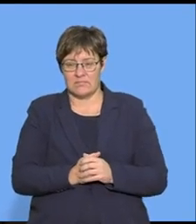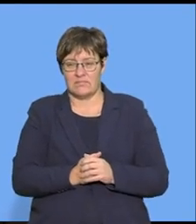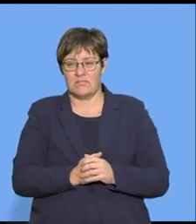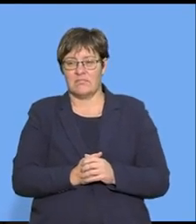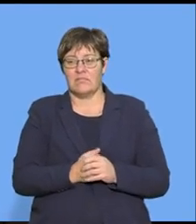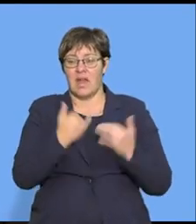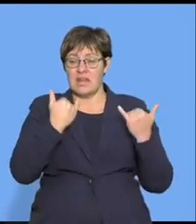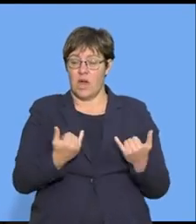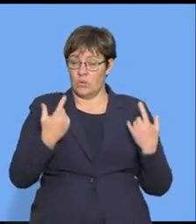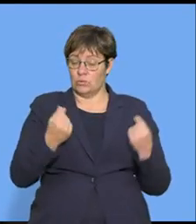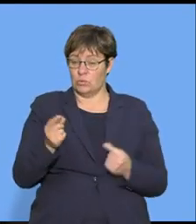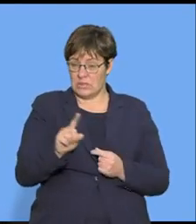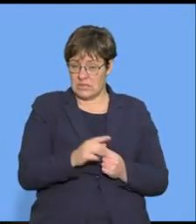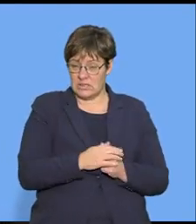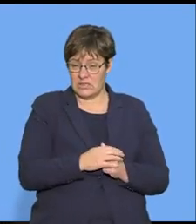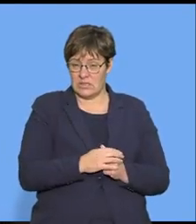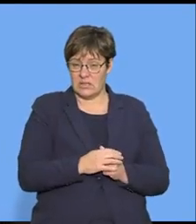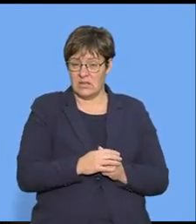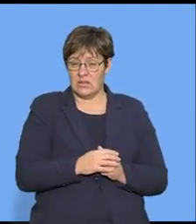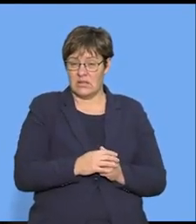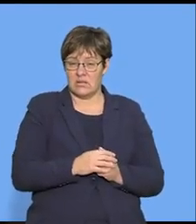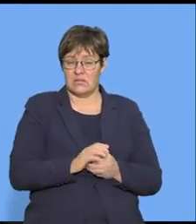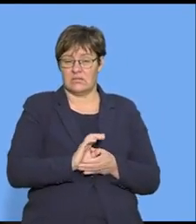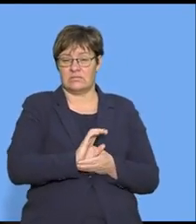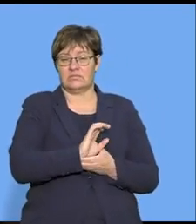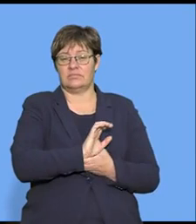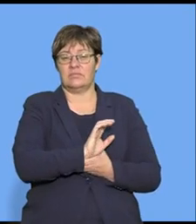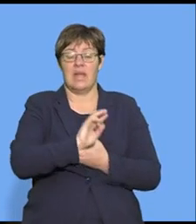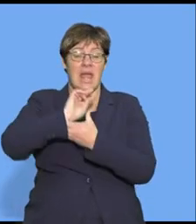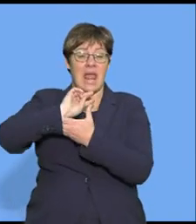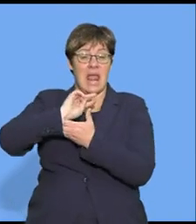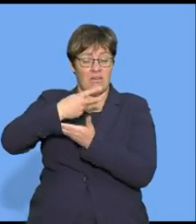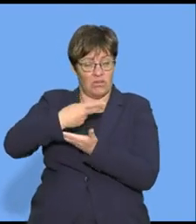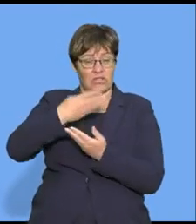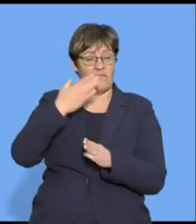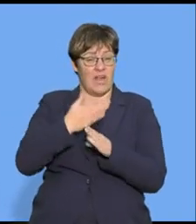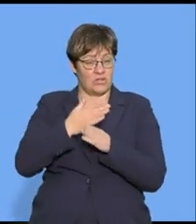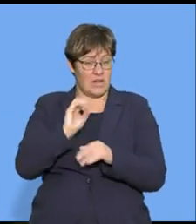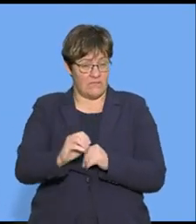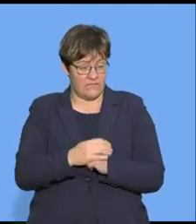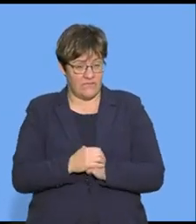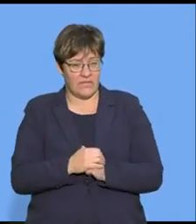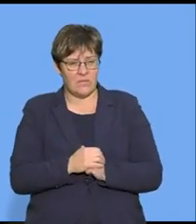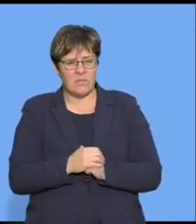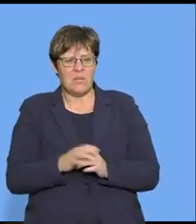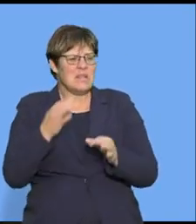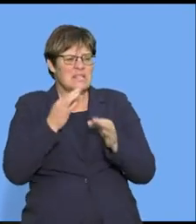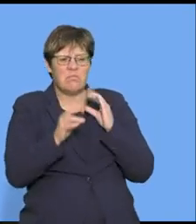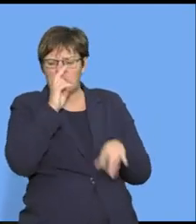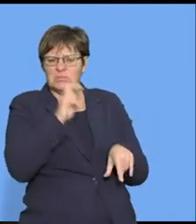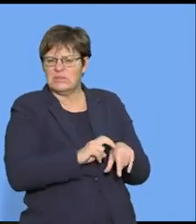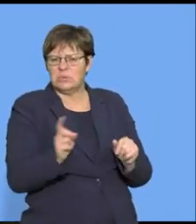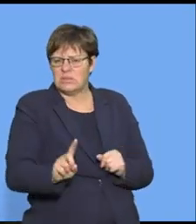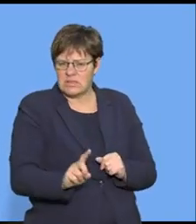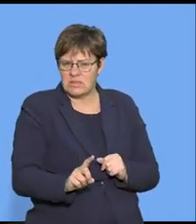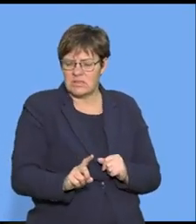it the inverse to be a function? Then what you will simply need to do is to restrict the